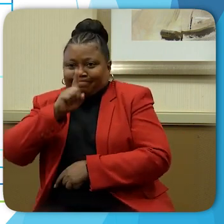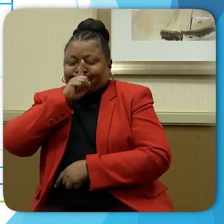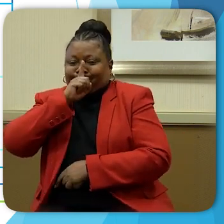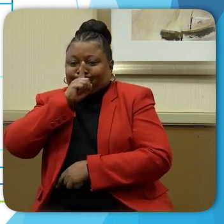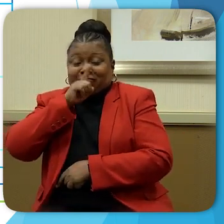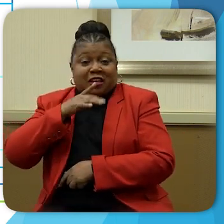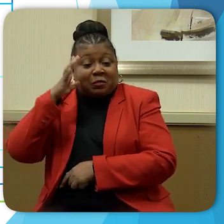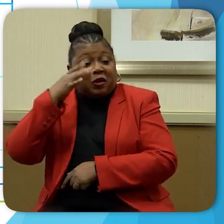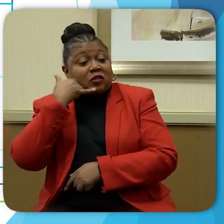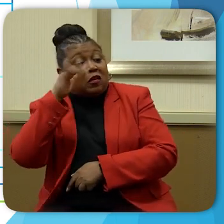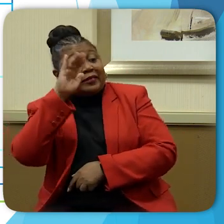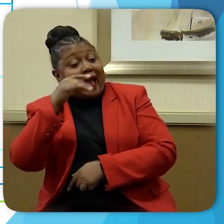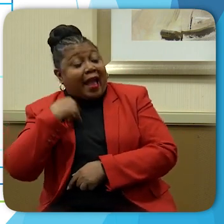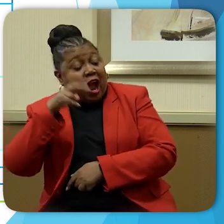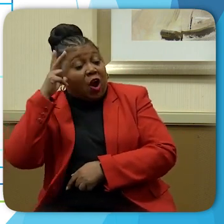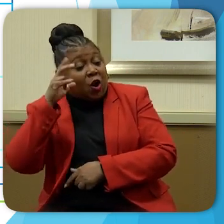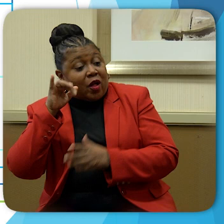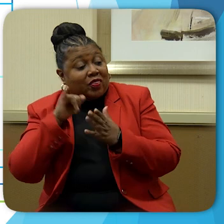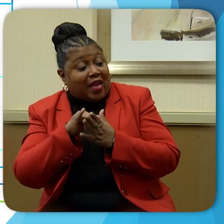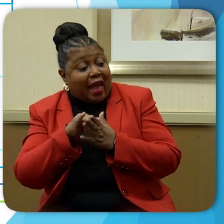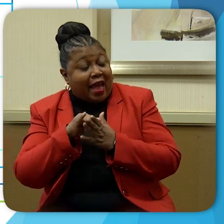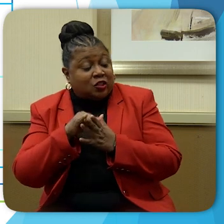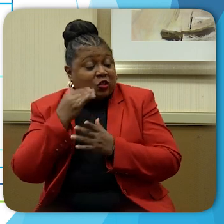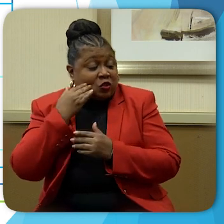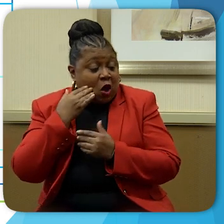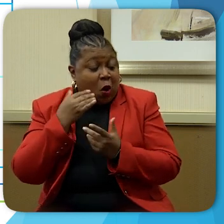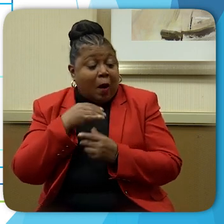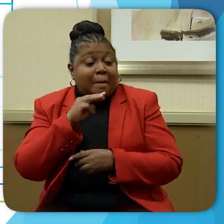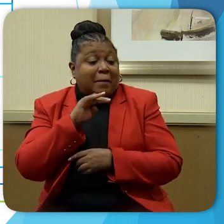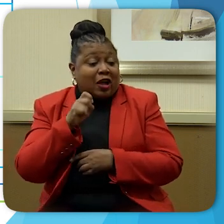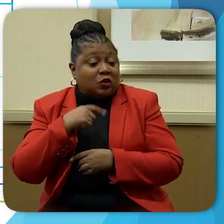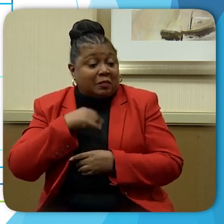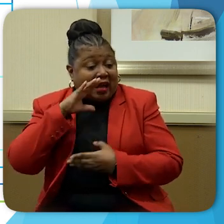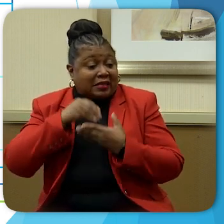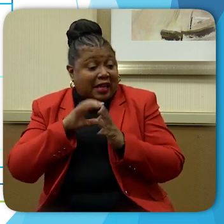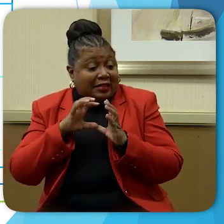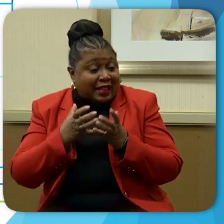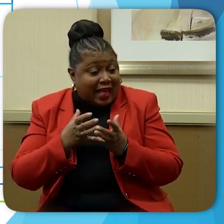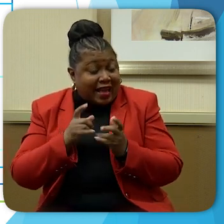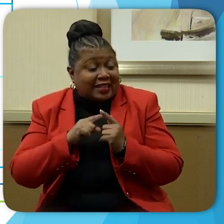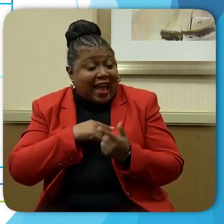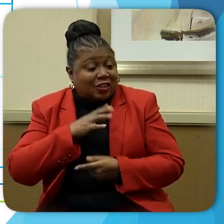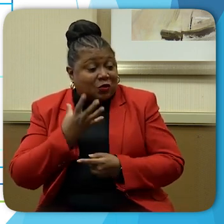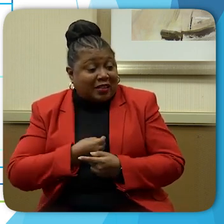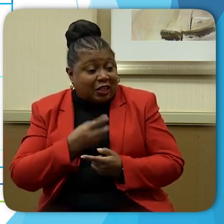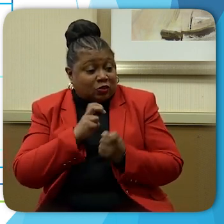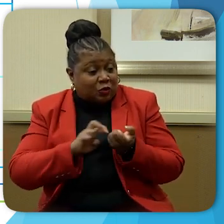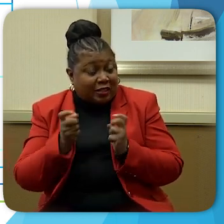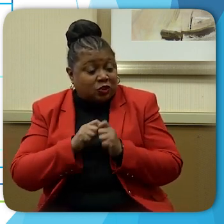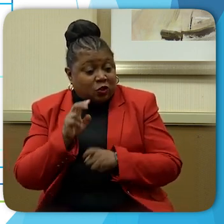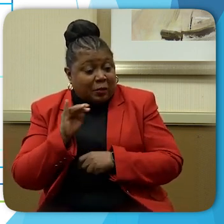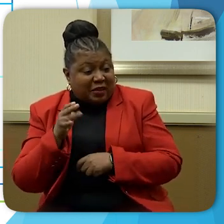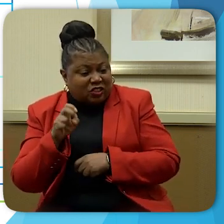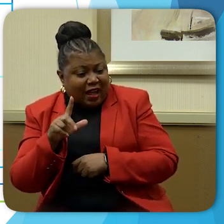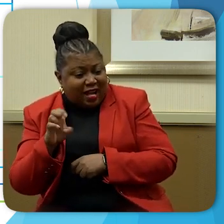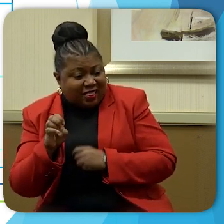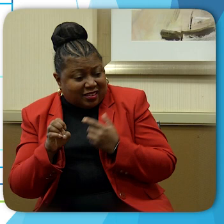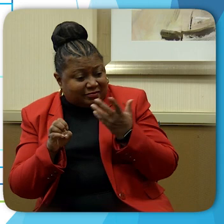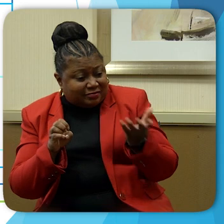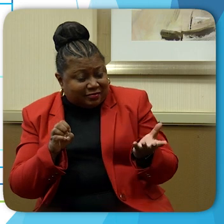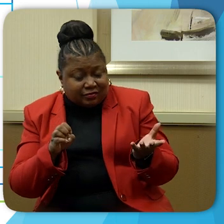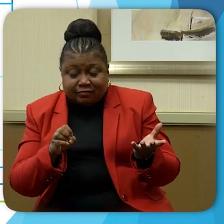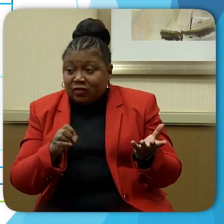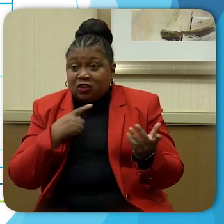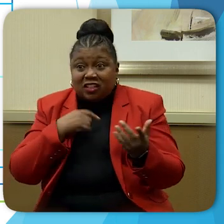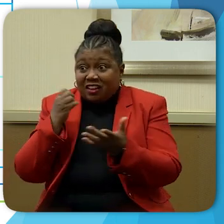a parent calls up and says, hey, I heard that, you know, Michael in my son's class has transitioned to Michelle,